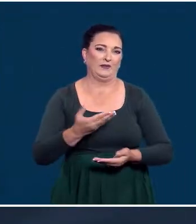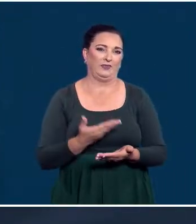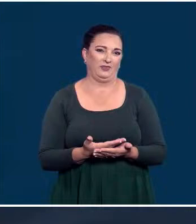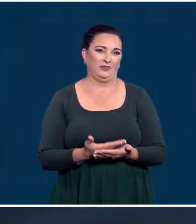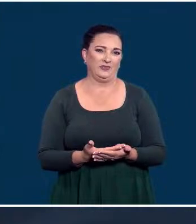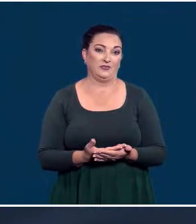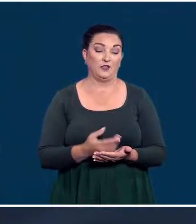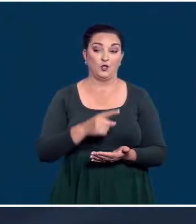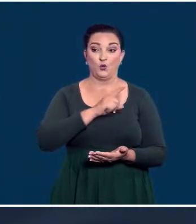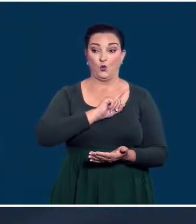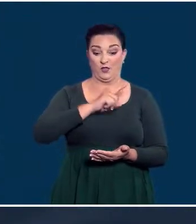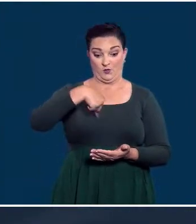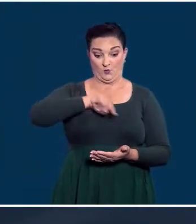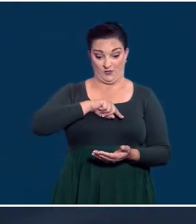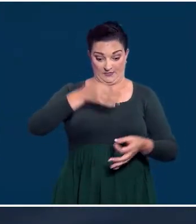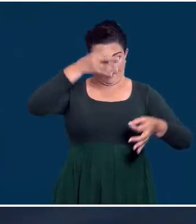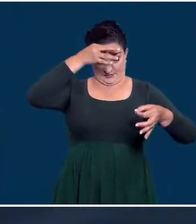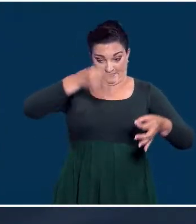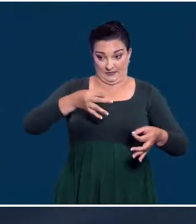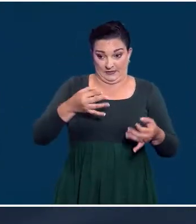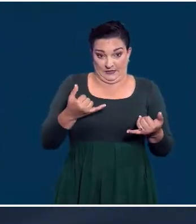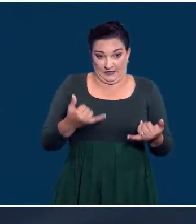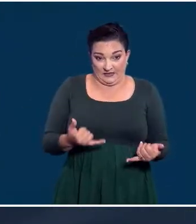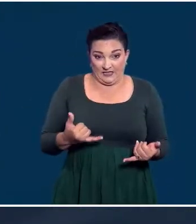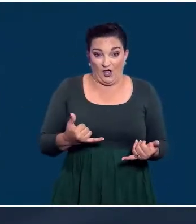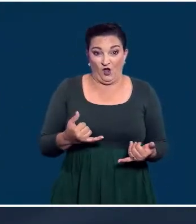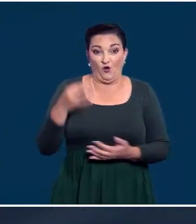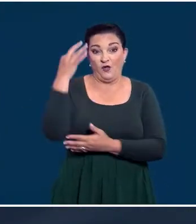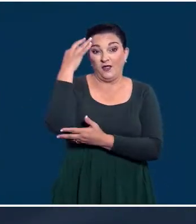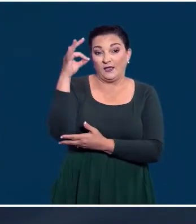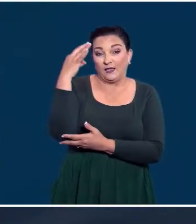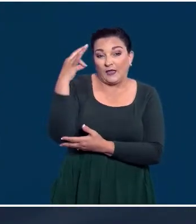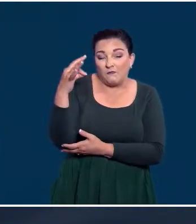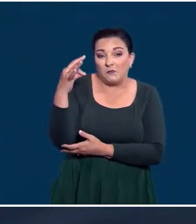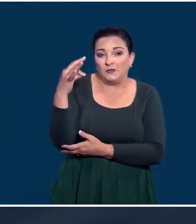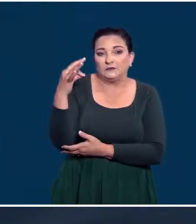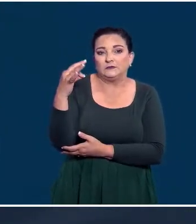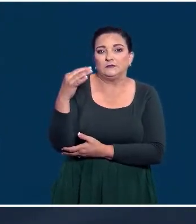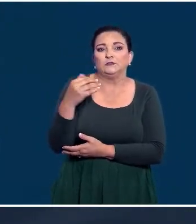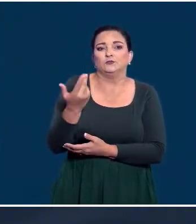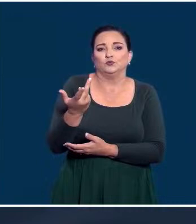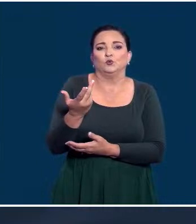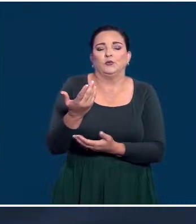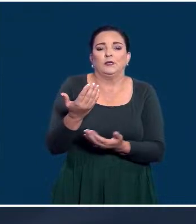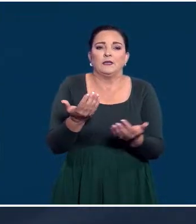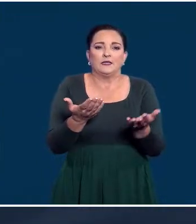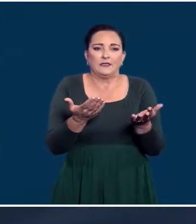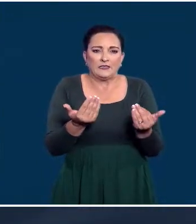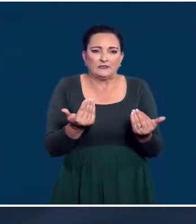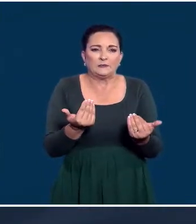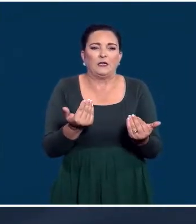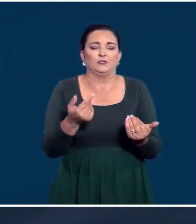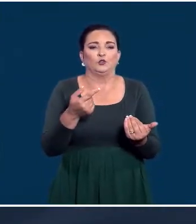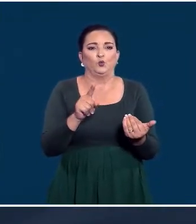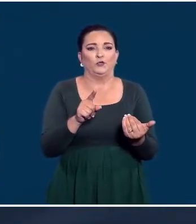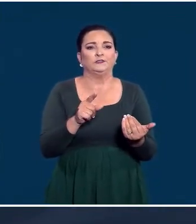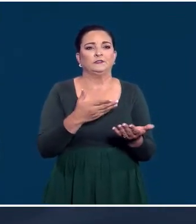the decisions taken by government with respect to those sectors